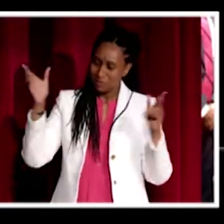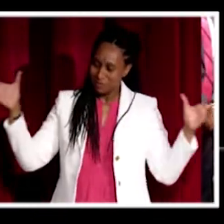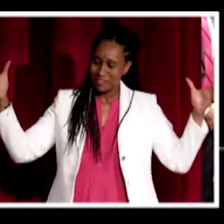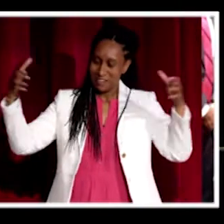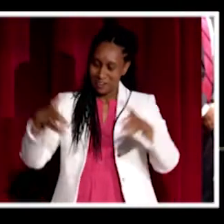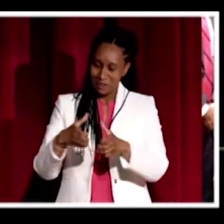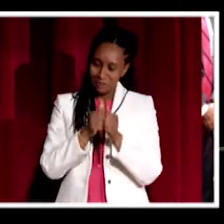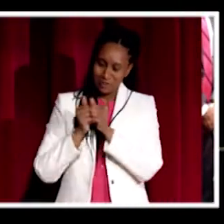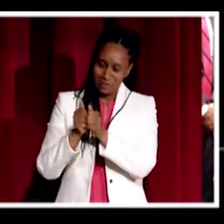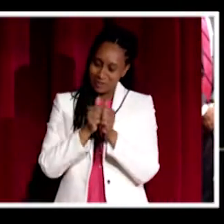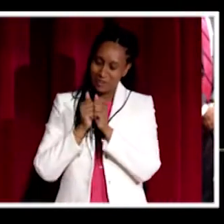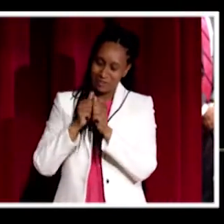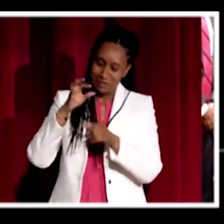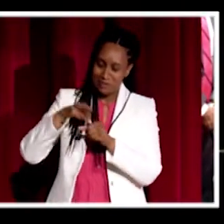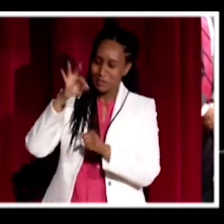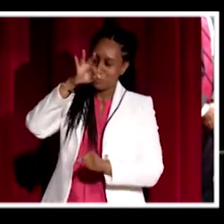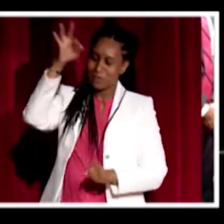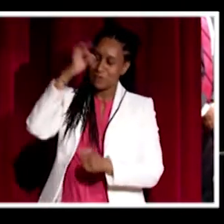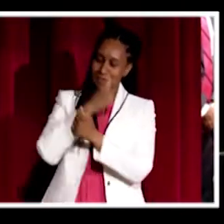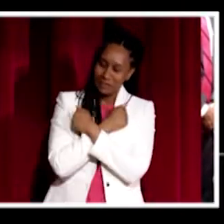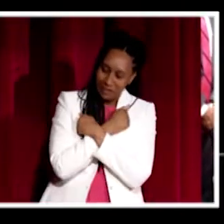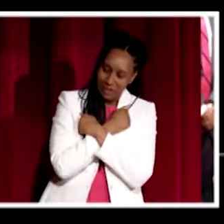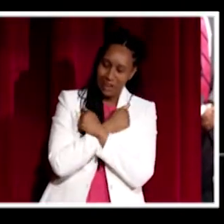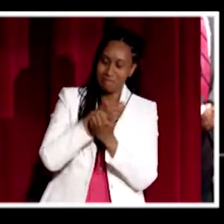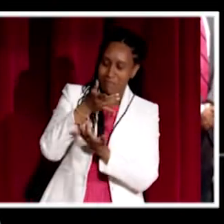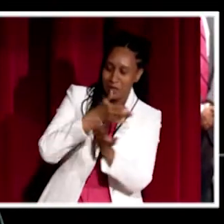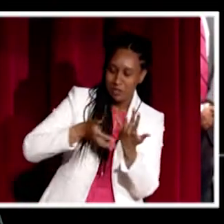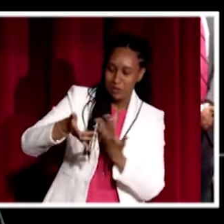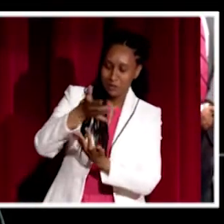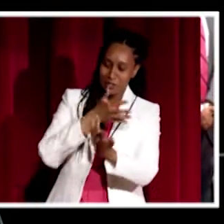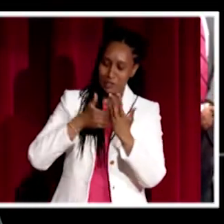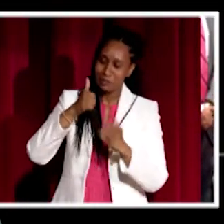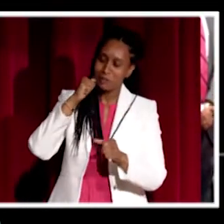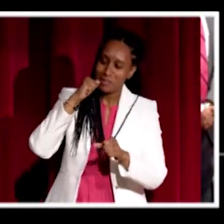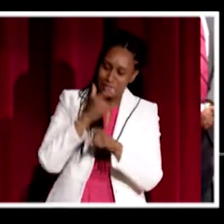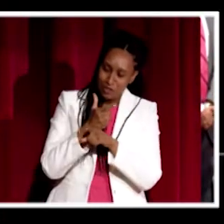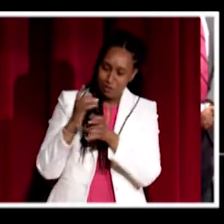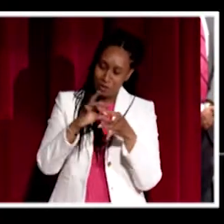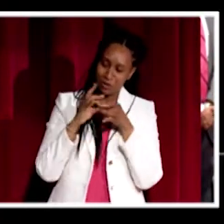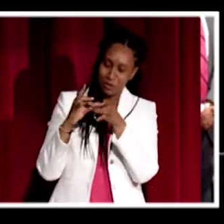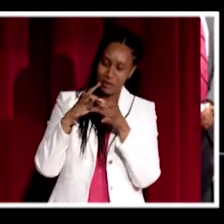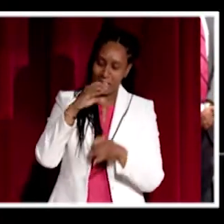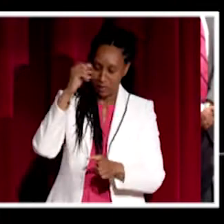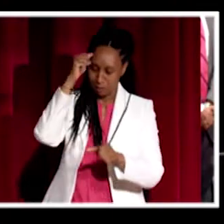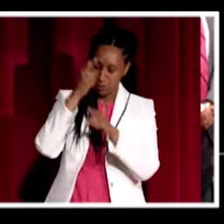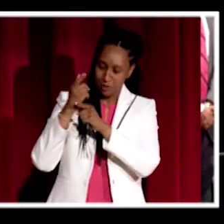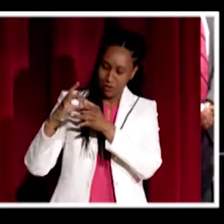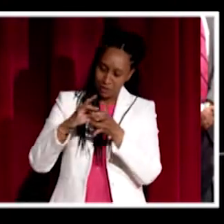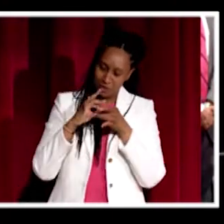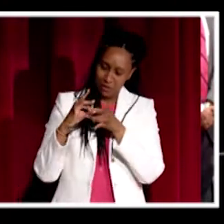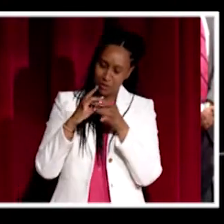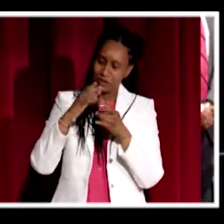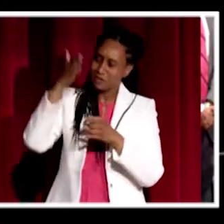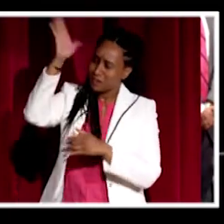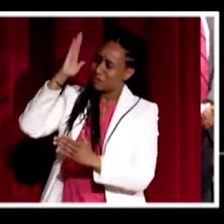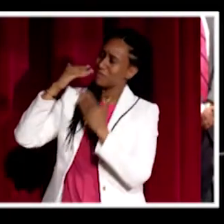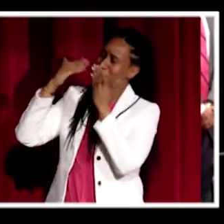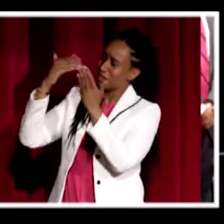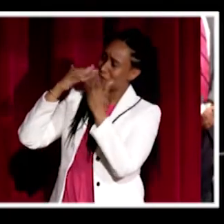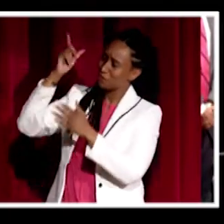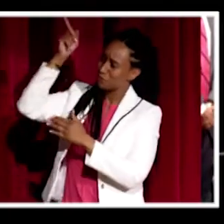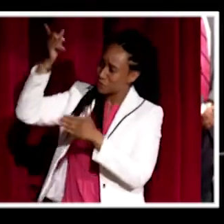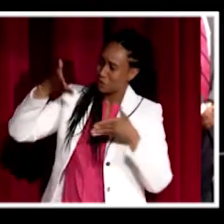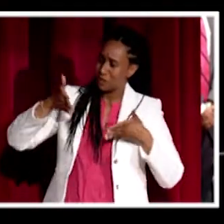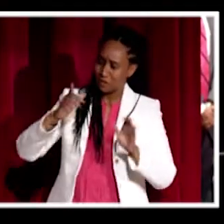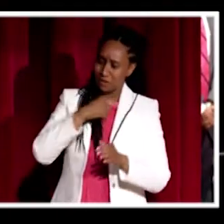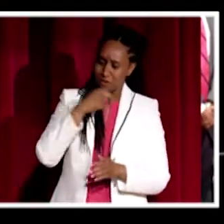together in the spirit of love and fellowship and sisterhood and brotherhood. God, we thank you that you have allowed